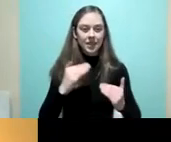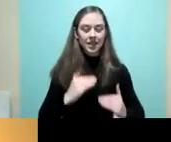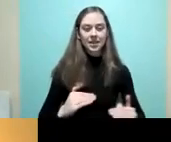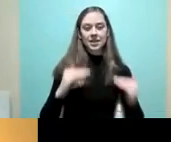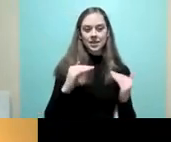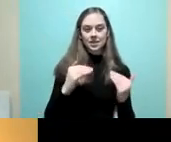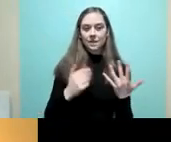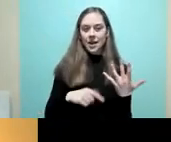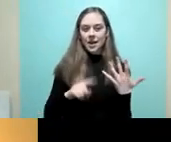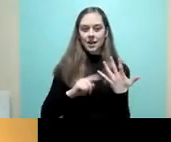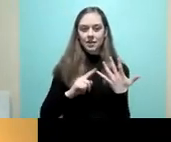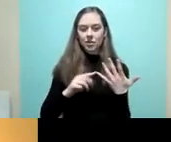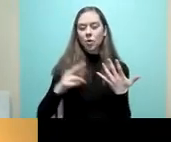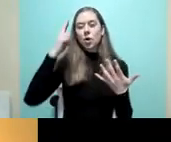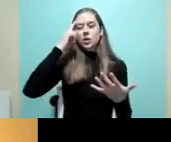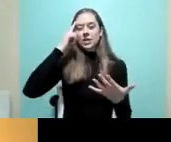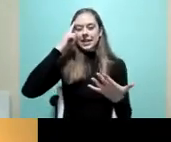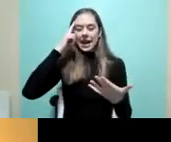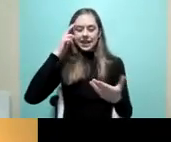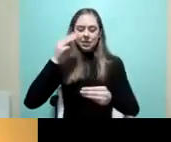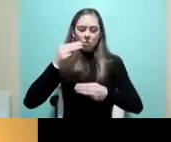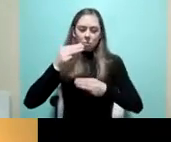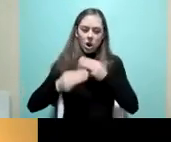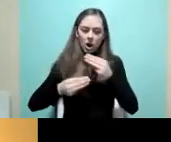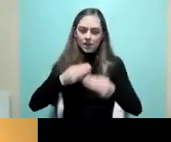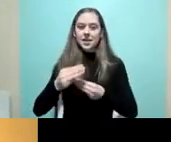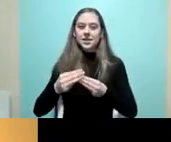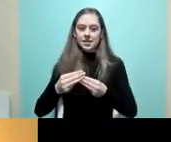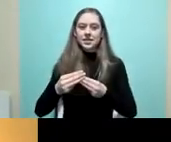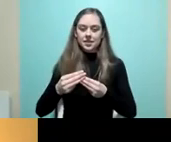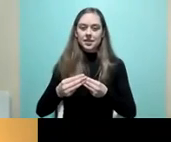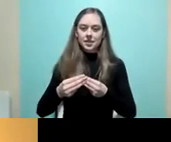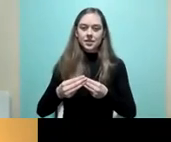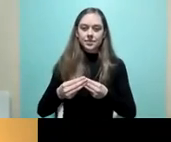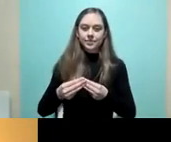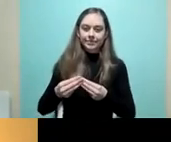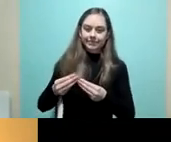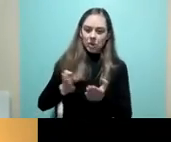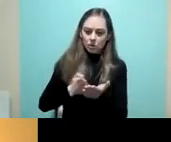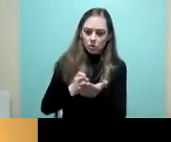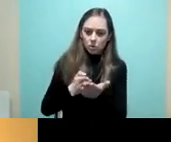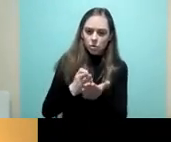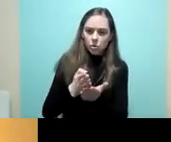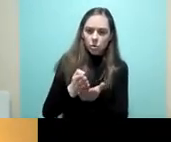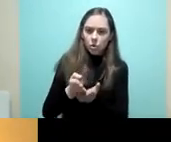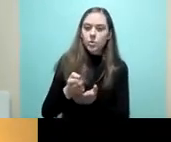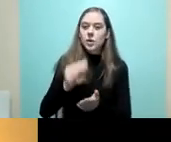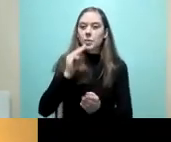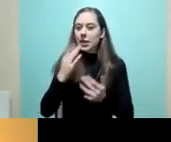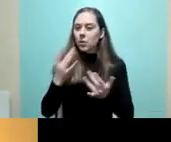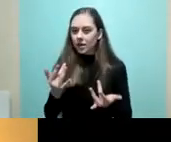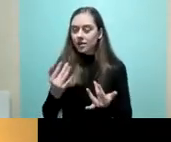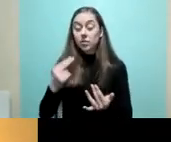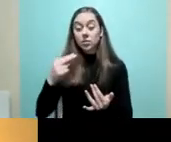understanding the process of the journey. So basically what that means is you understand that life